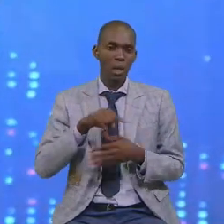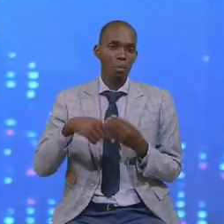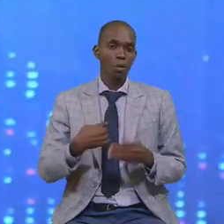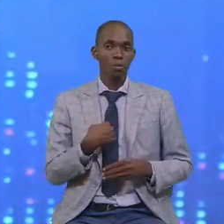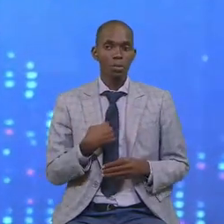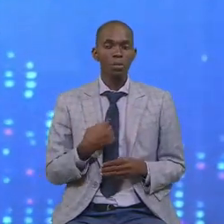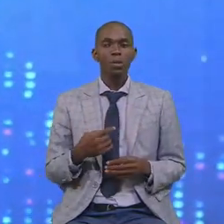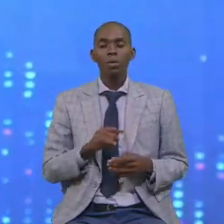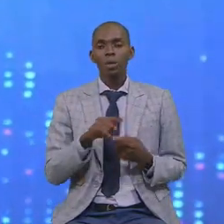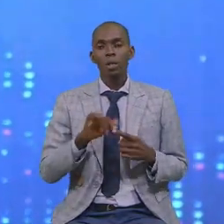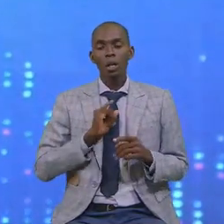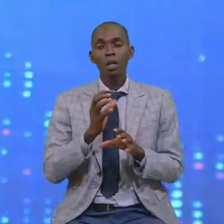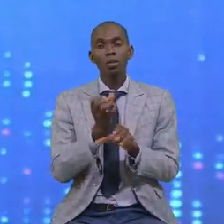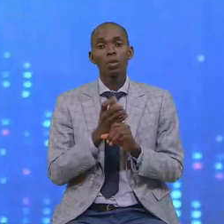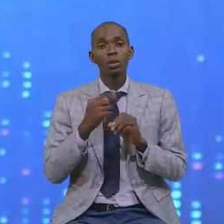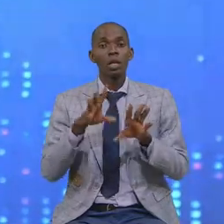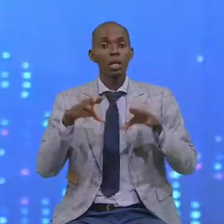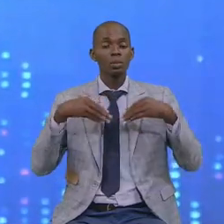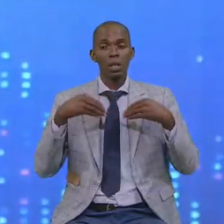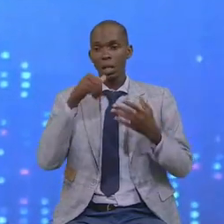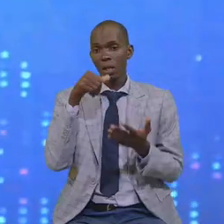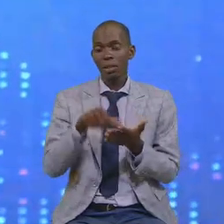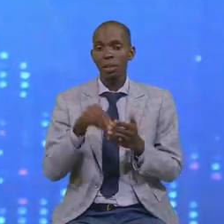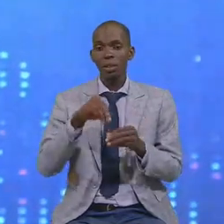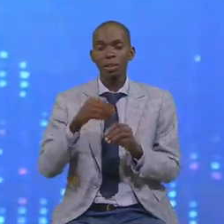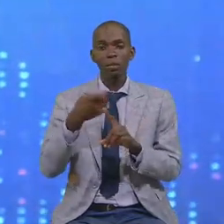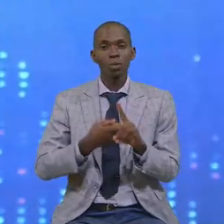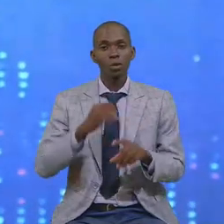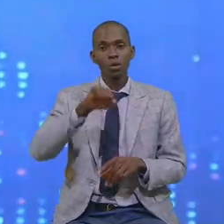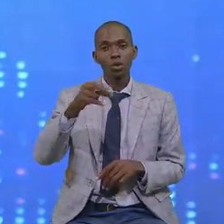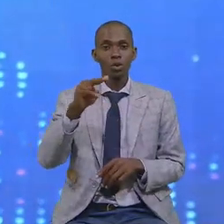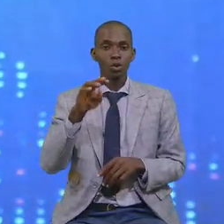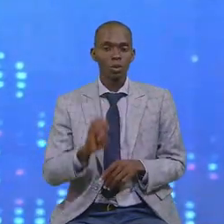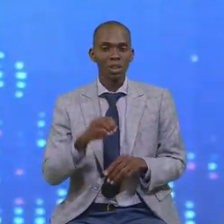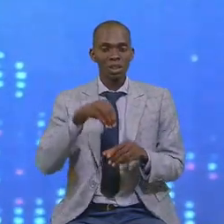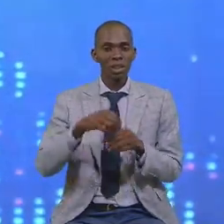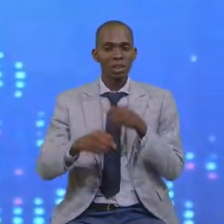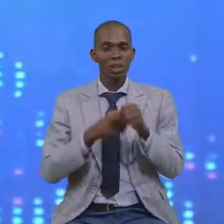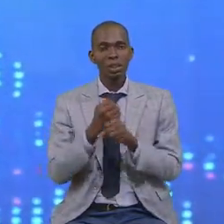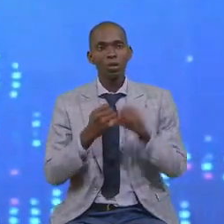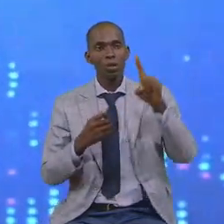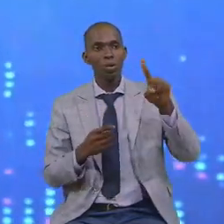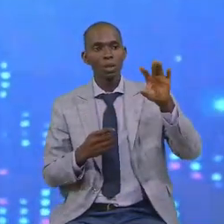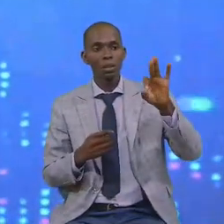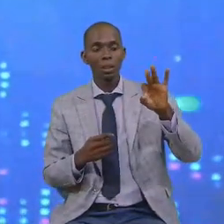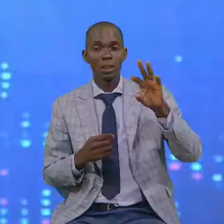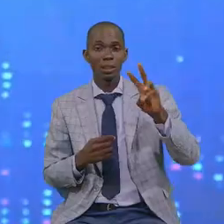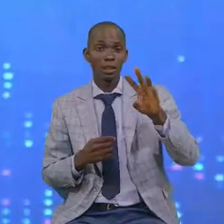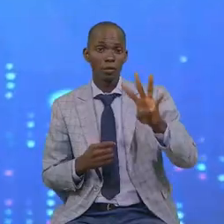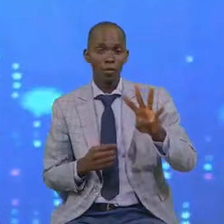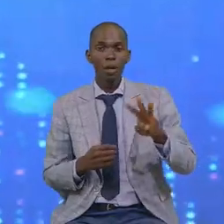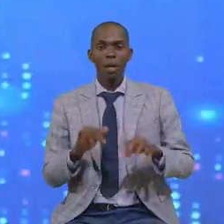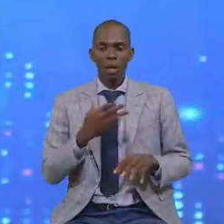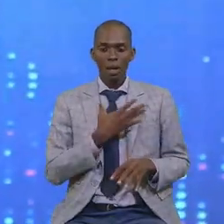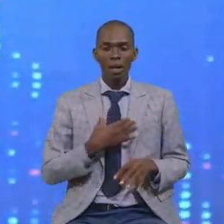admission letter in June of 1964, and I'd been born